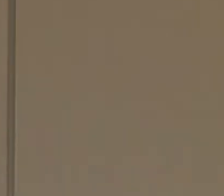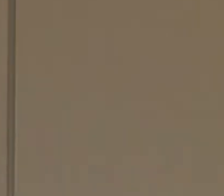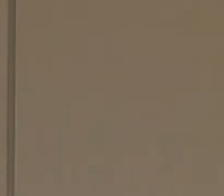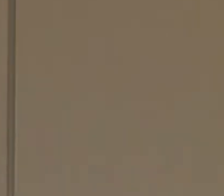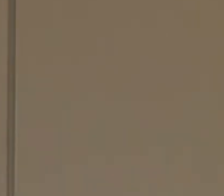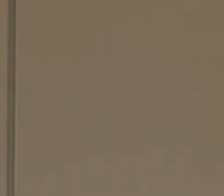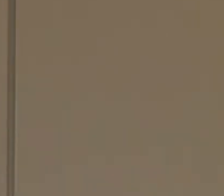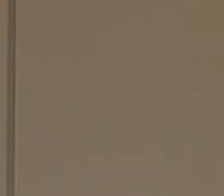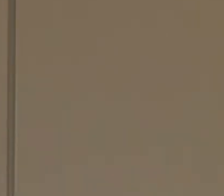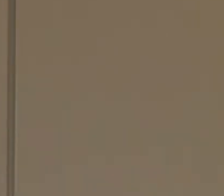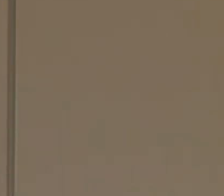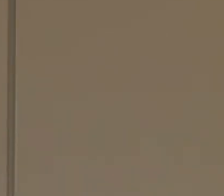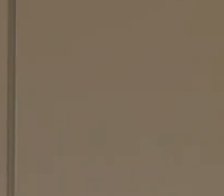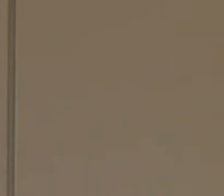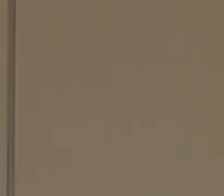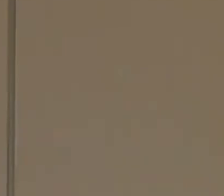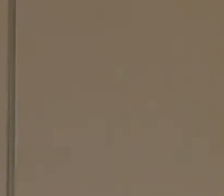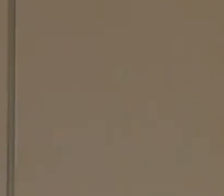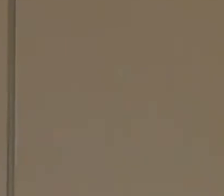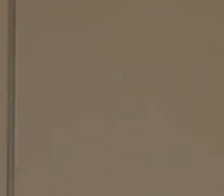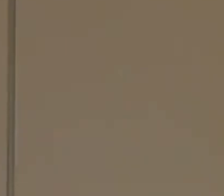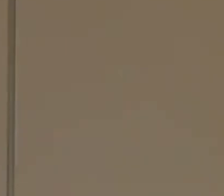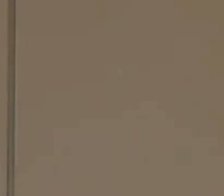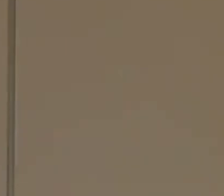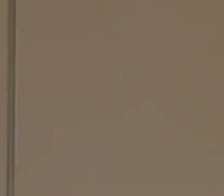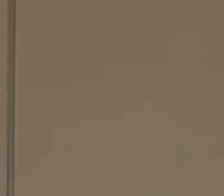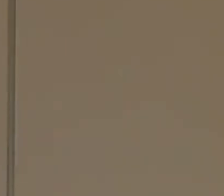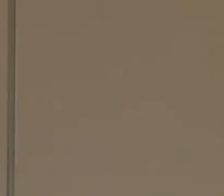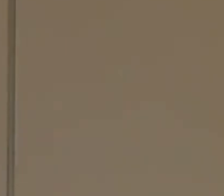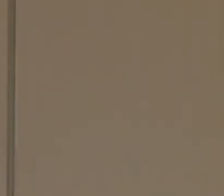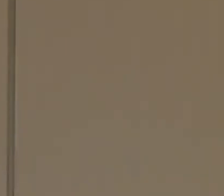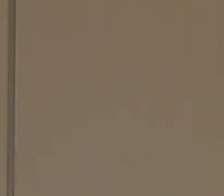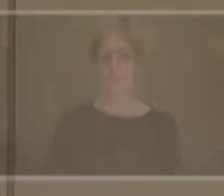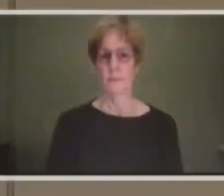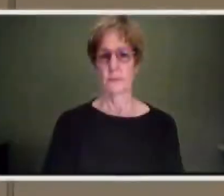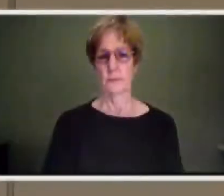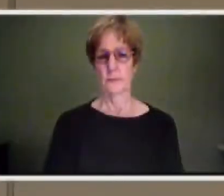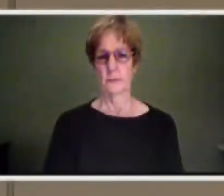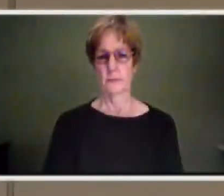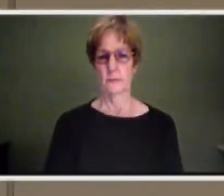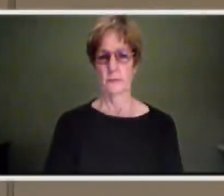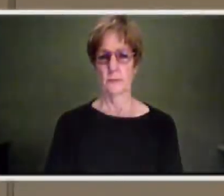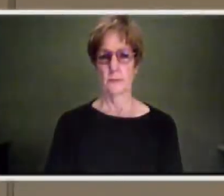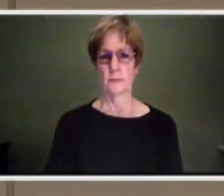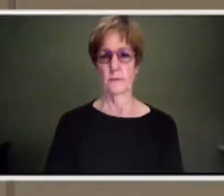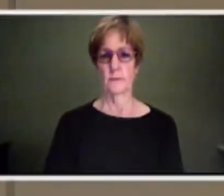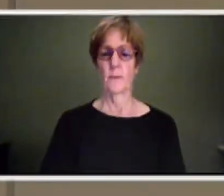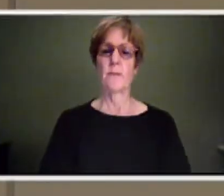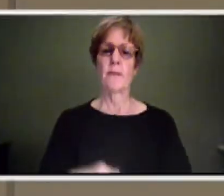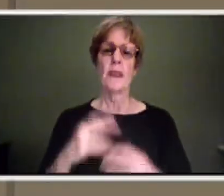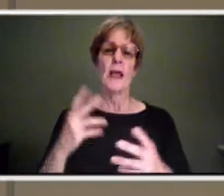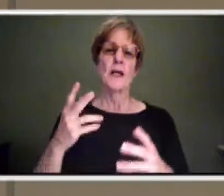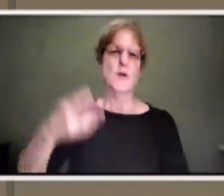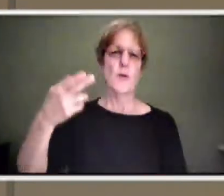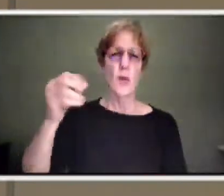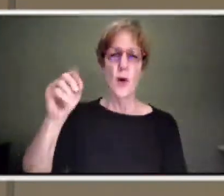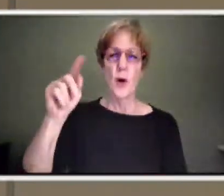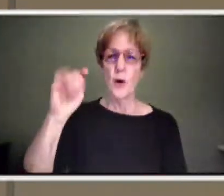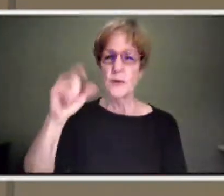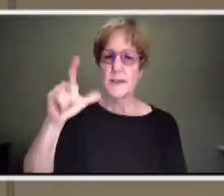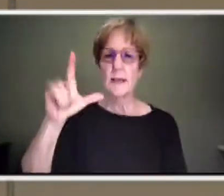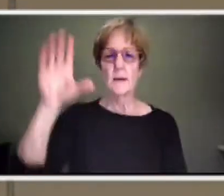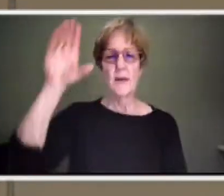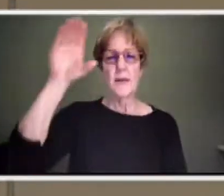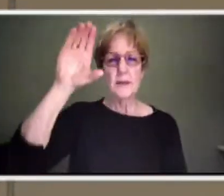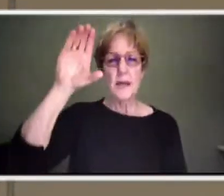mixed with the use, right? I think there was a proposed hotel, some retail at the bottom, on top also an